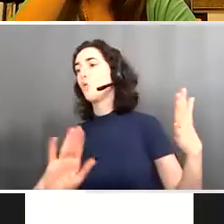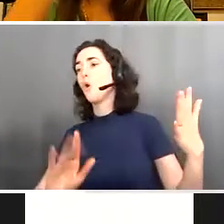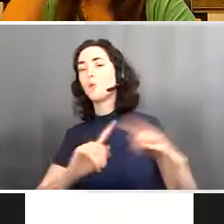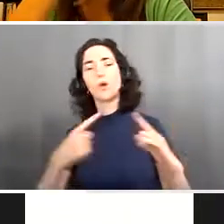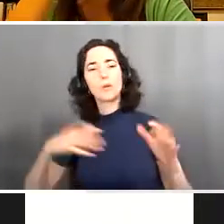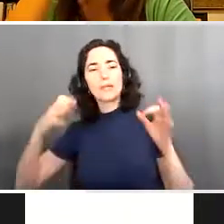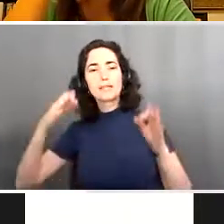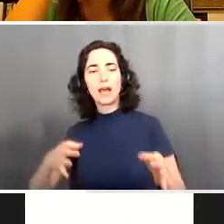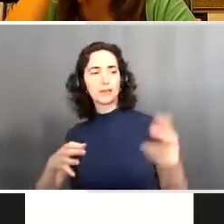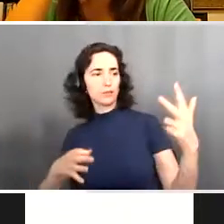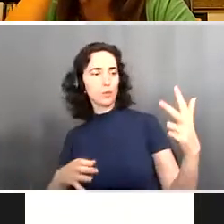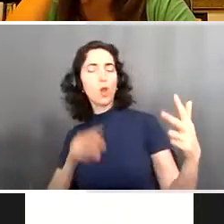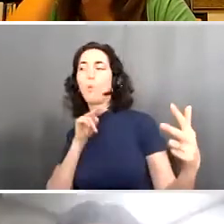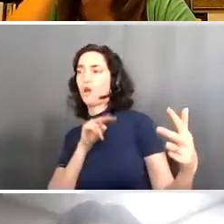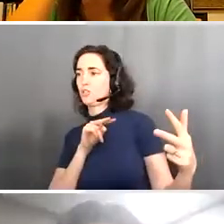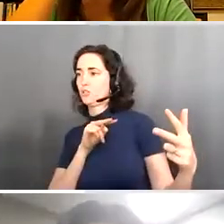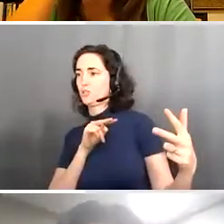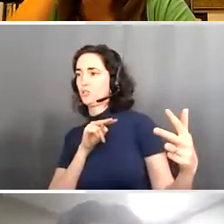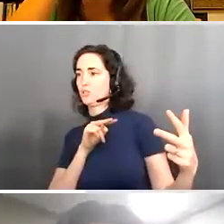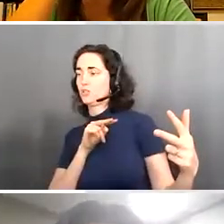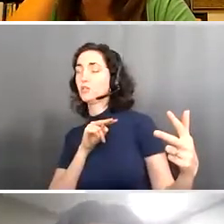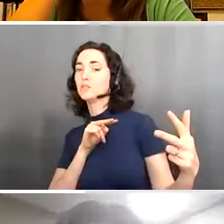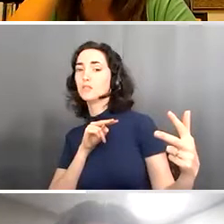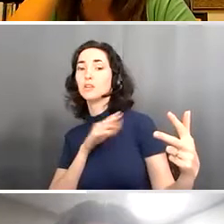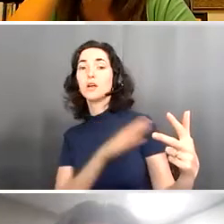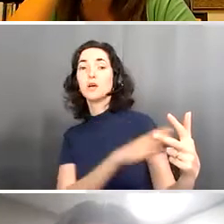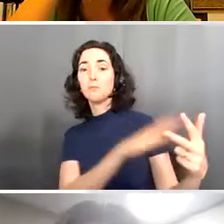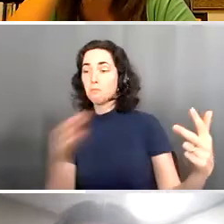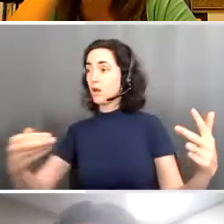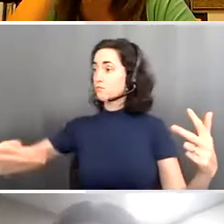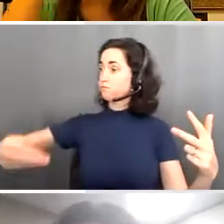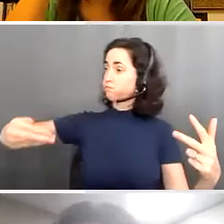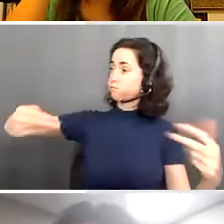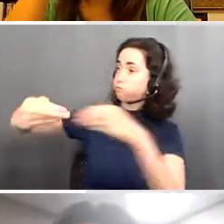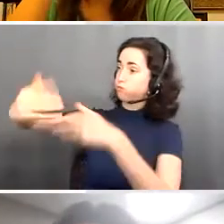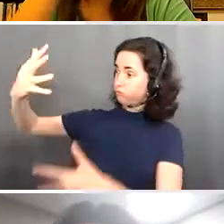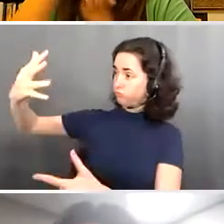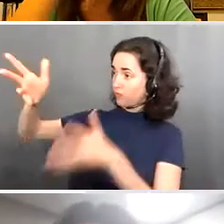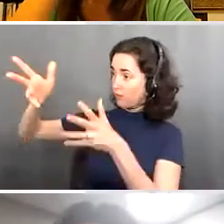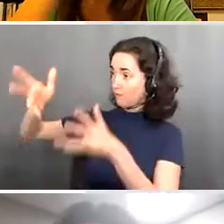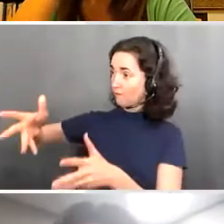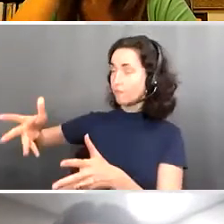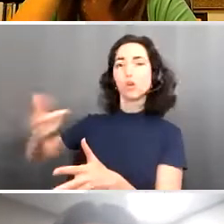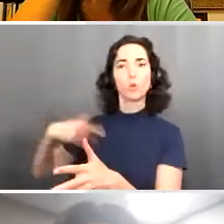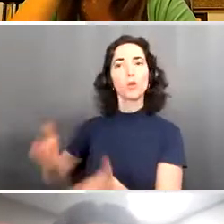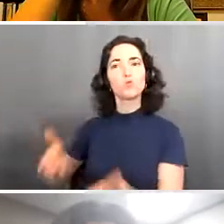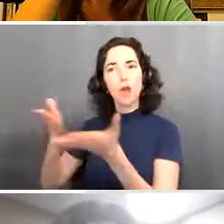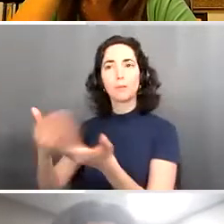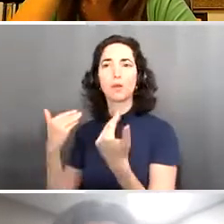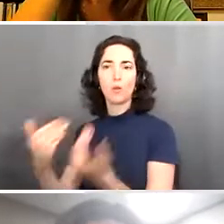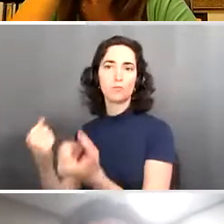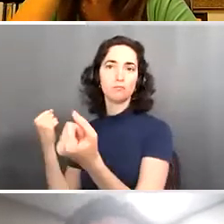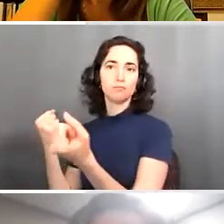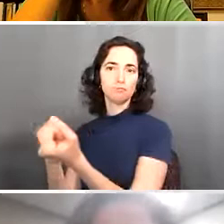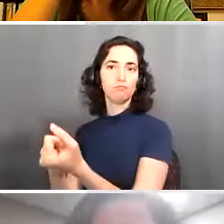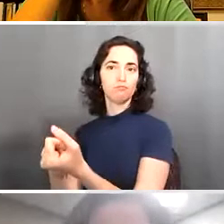keep an eye on them and watch them. But we are recommending that the slate that have been presented do in fact